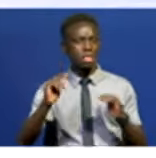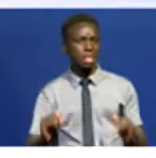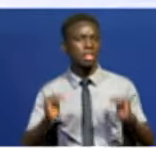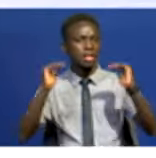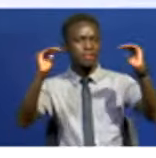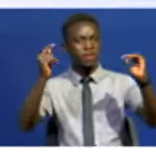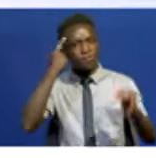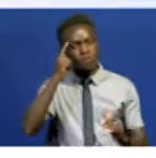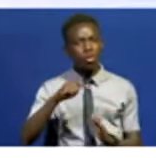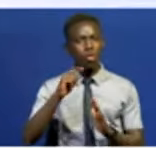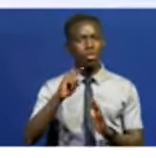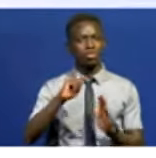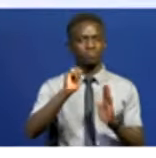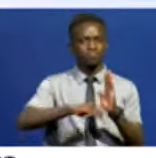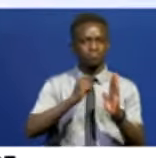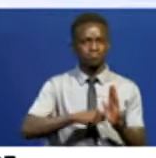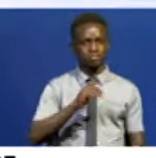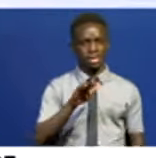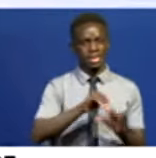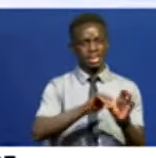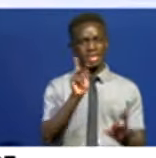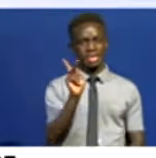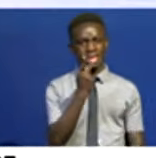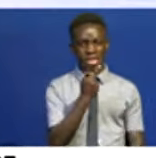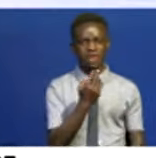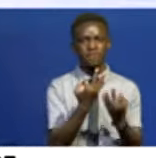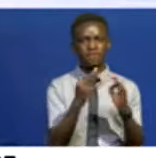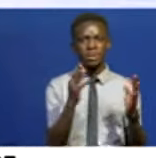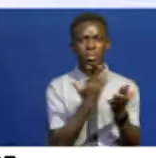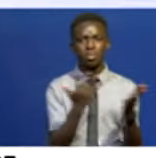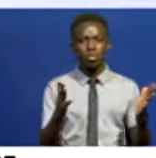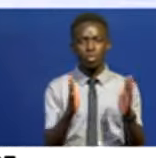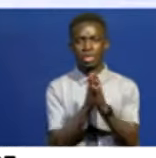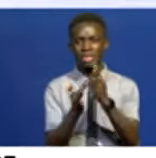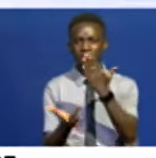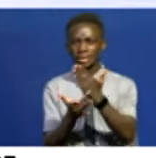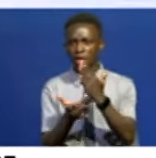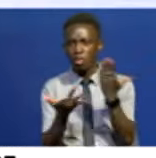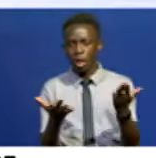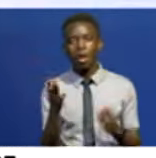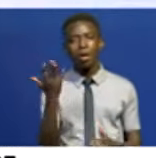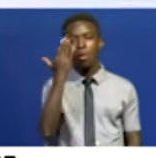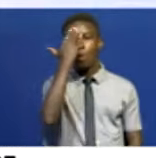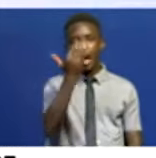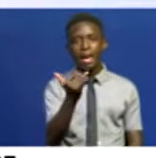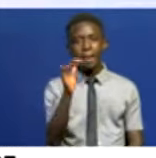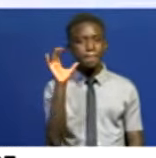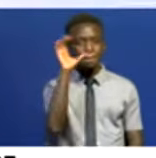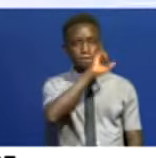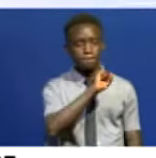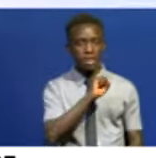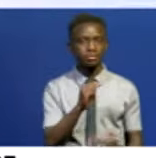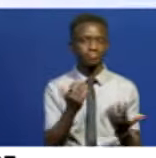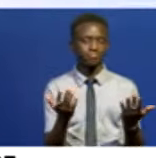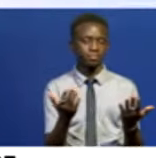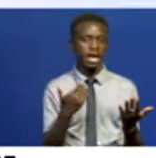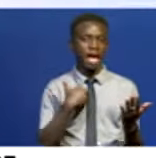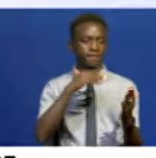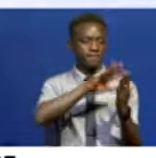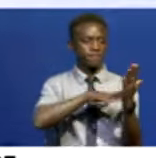of health products and technologies is lack of non-facilitative regulatory